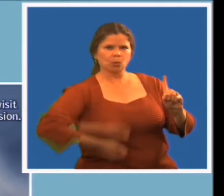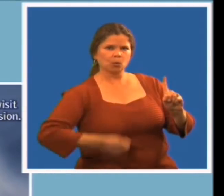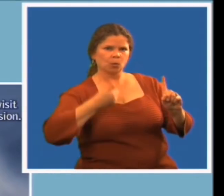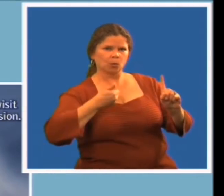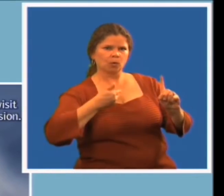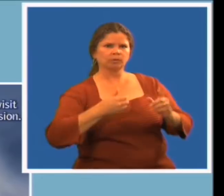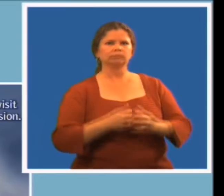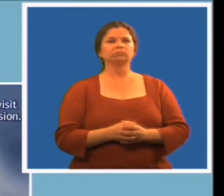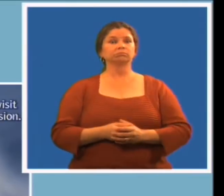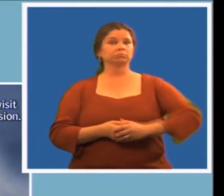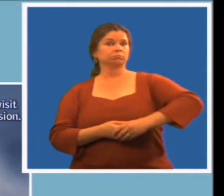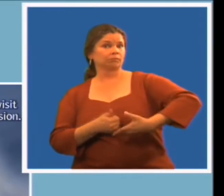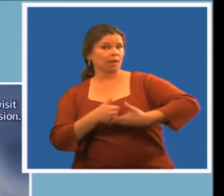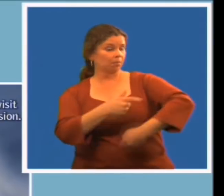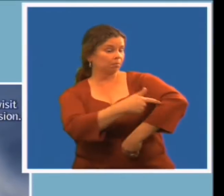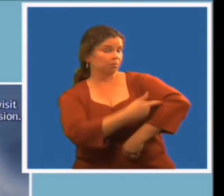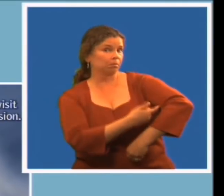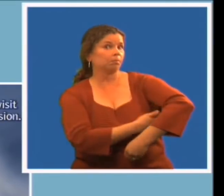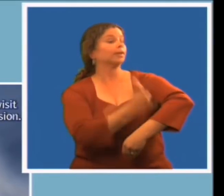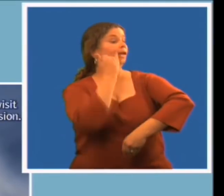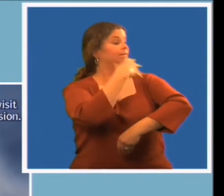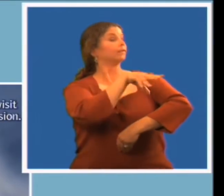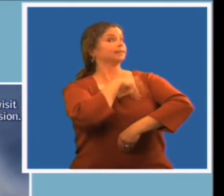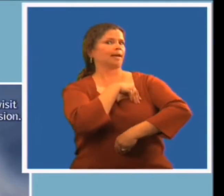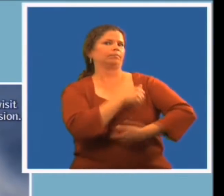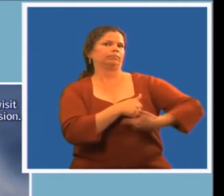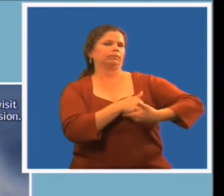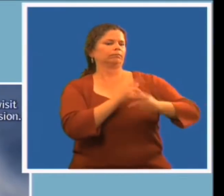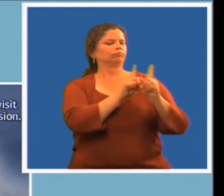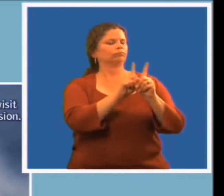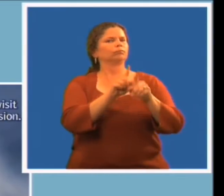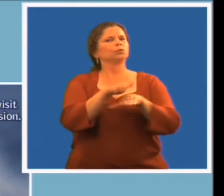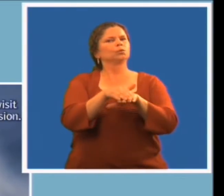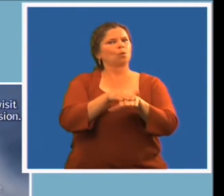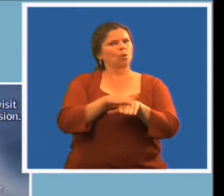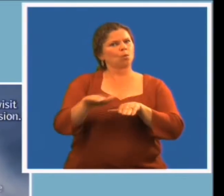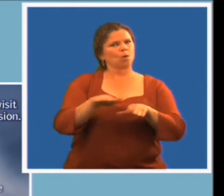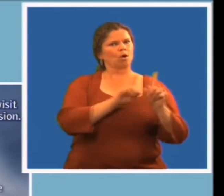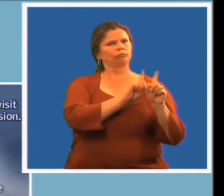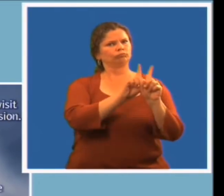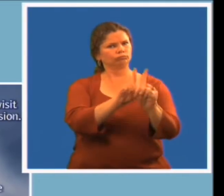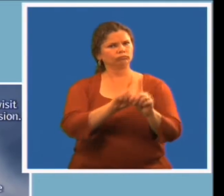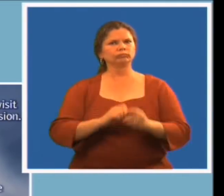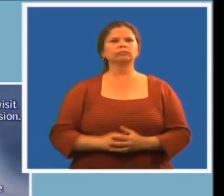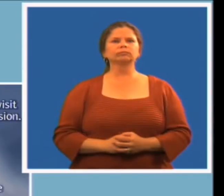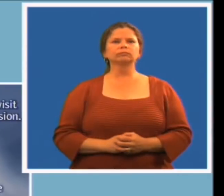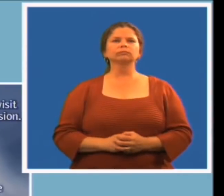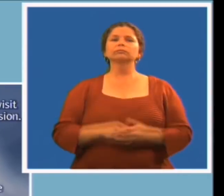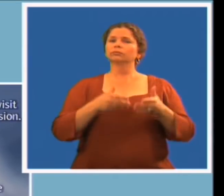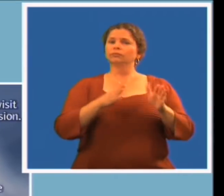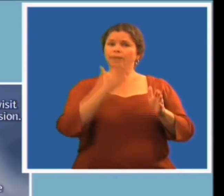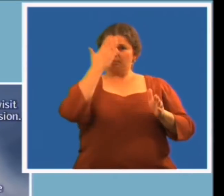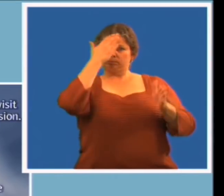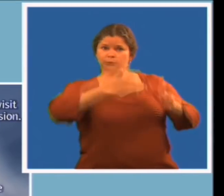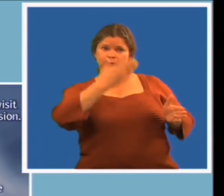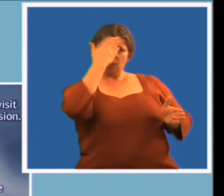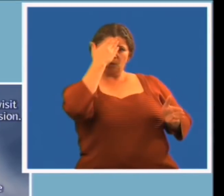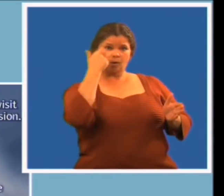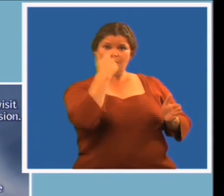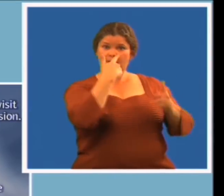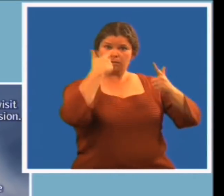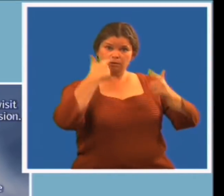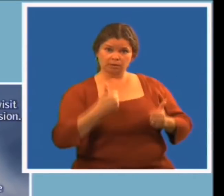elbow to guide the person. If they accept, walk slowly. Identify landmarks or other details